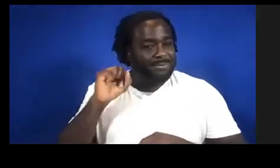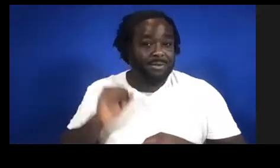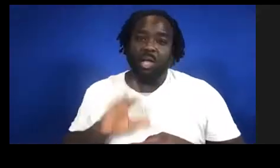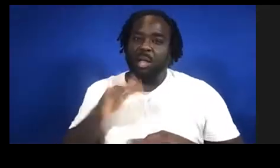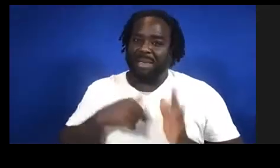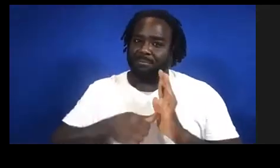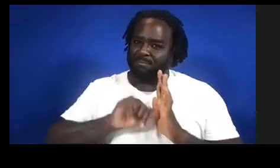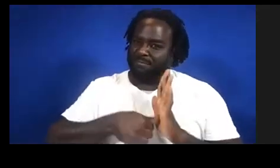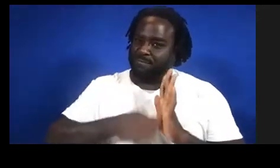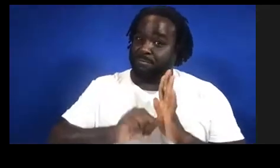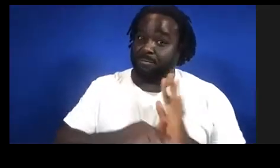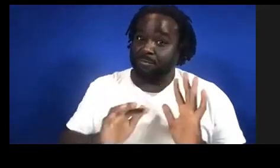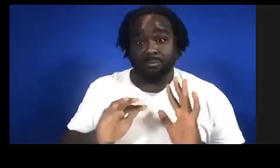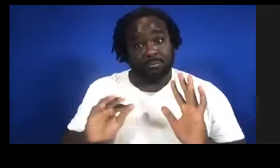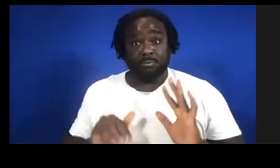That's my bro.